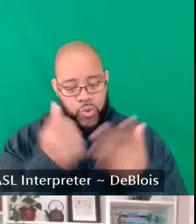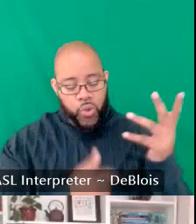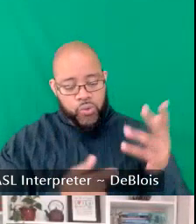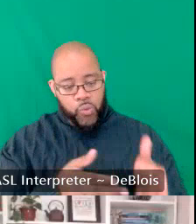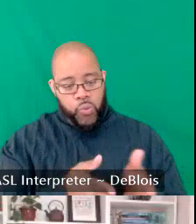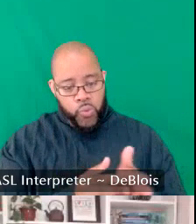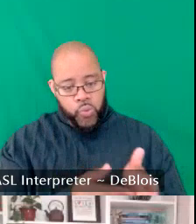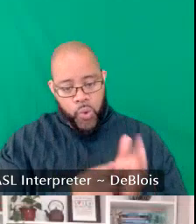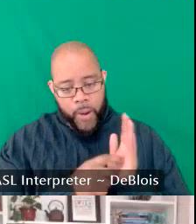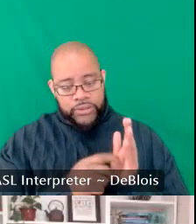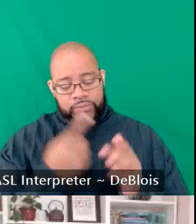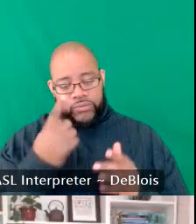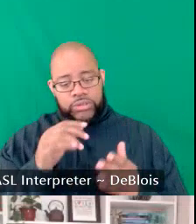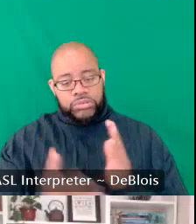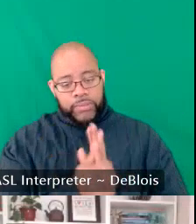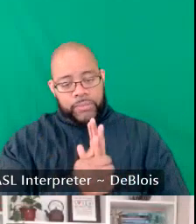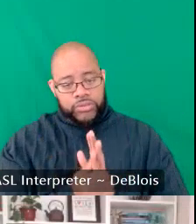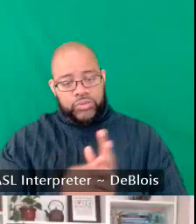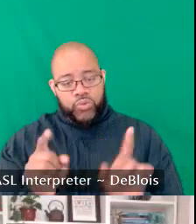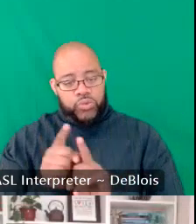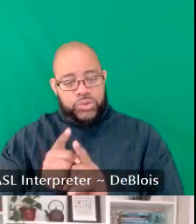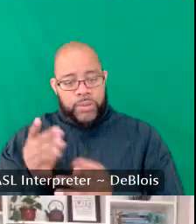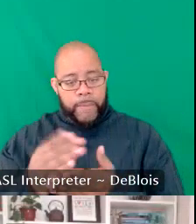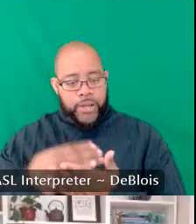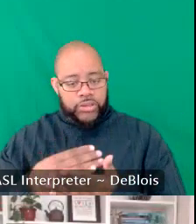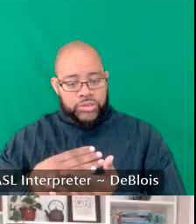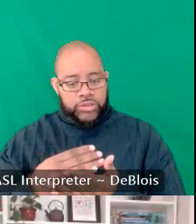for supplementals as well as budget amendments.